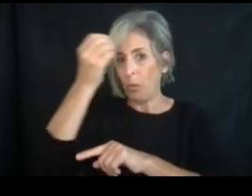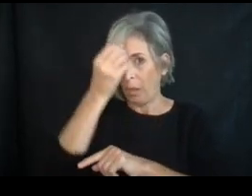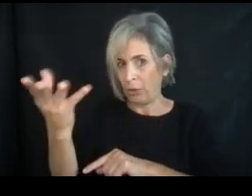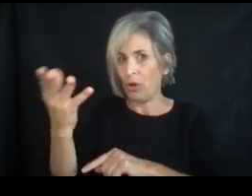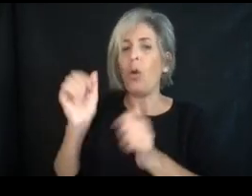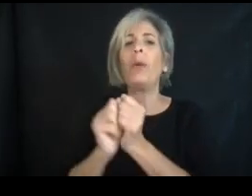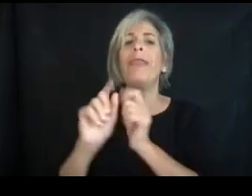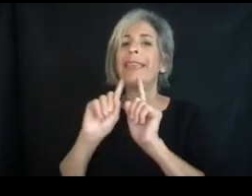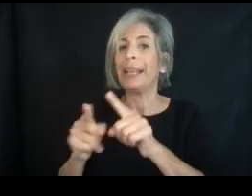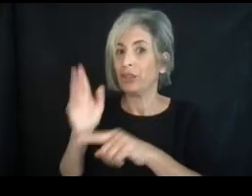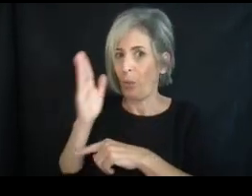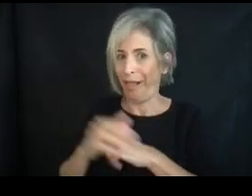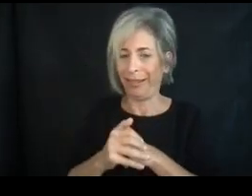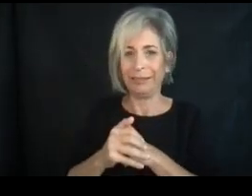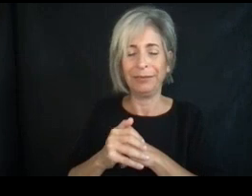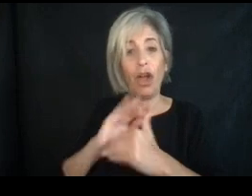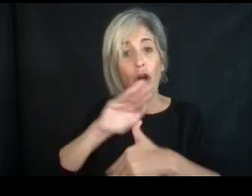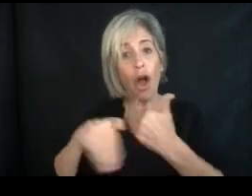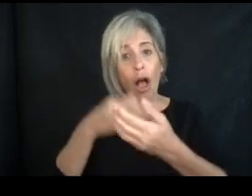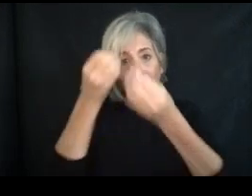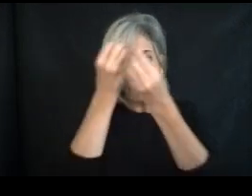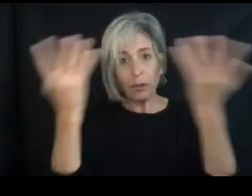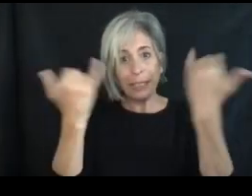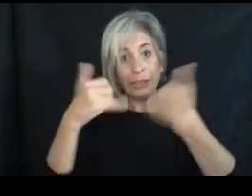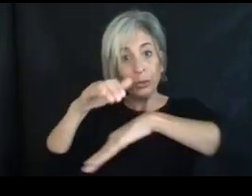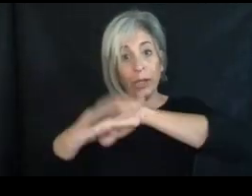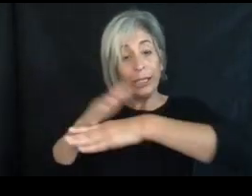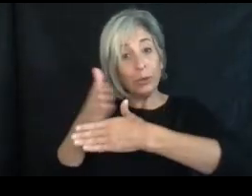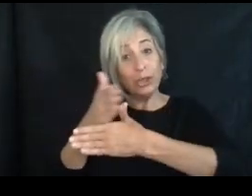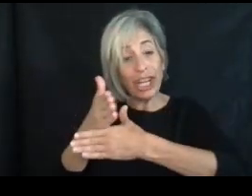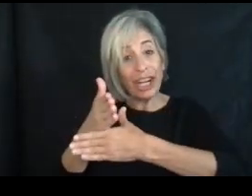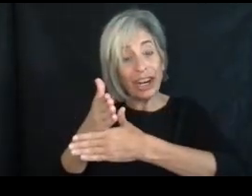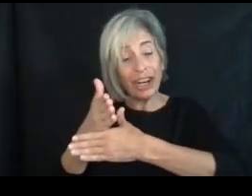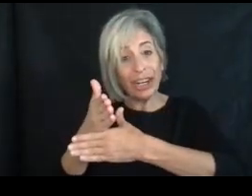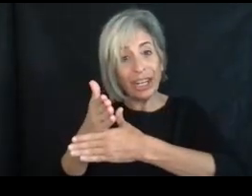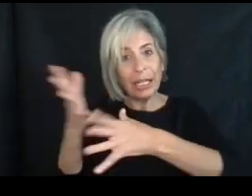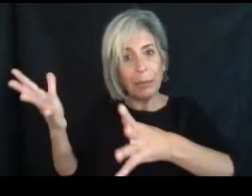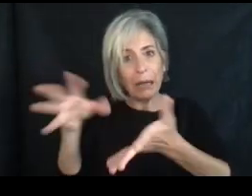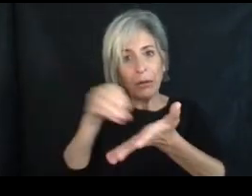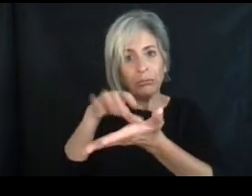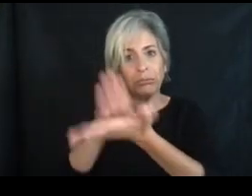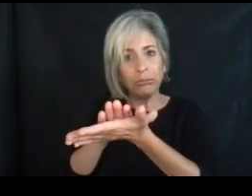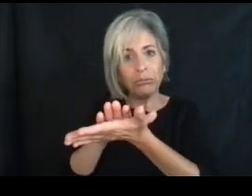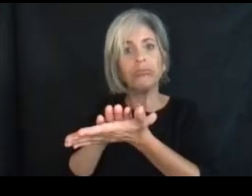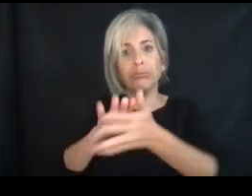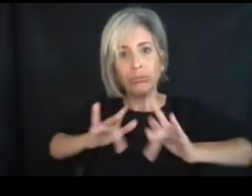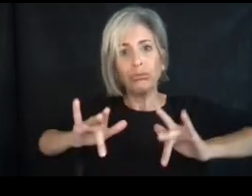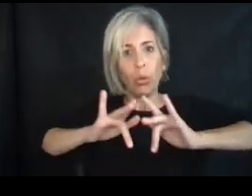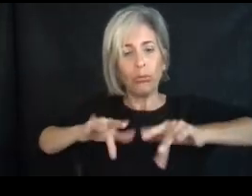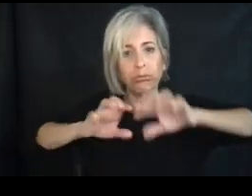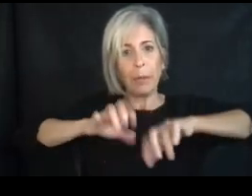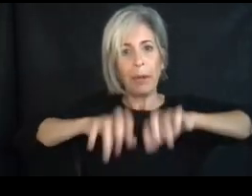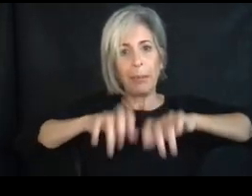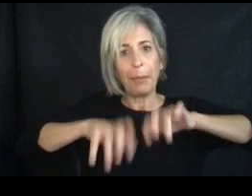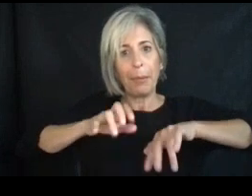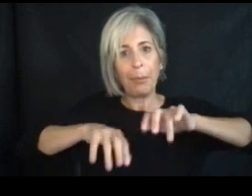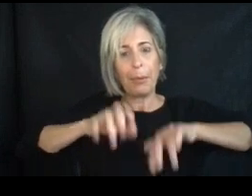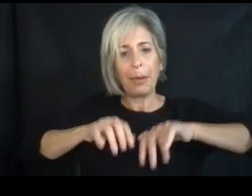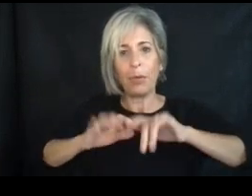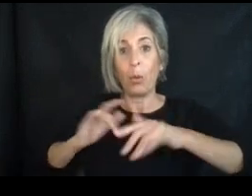the answer. All of the information tonight that you share with us is being captured, and as we